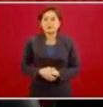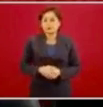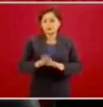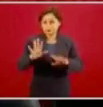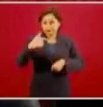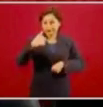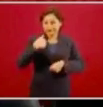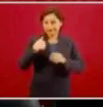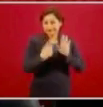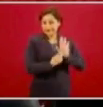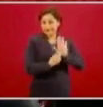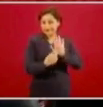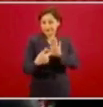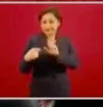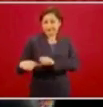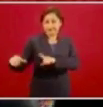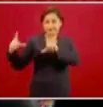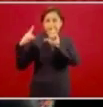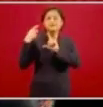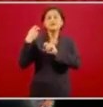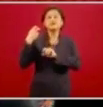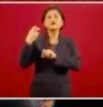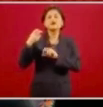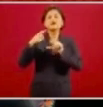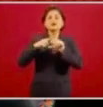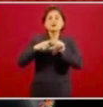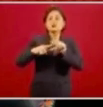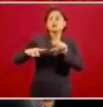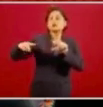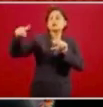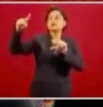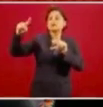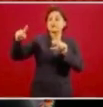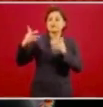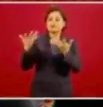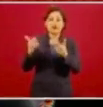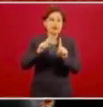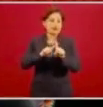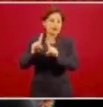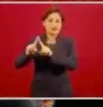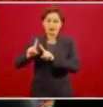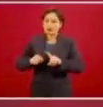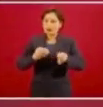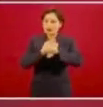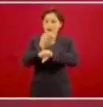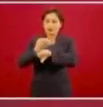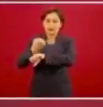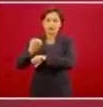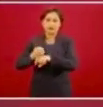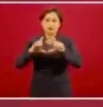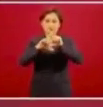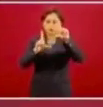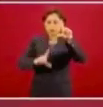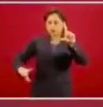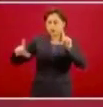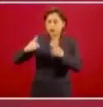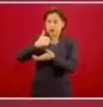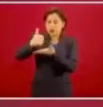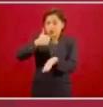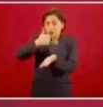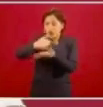But is there any state that has any particular high lethality rates? Well, yes, like we showed